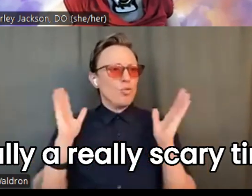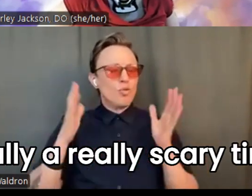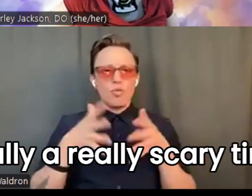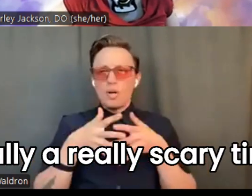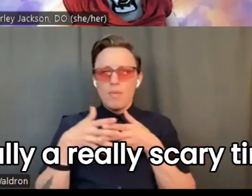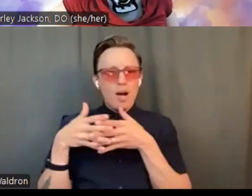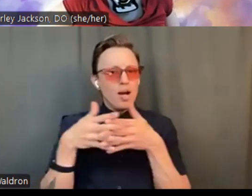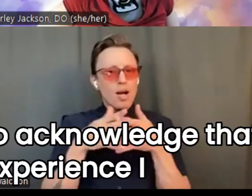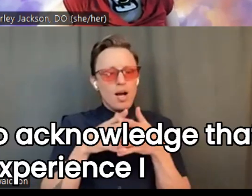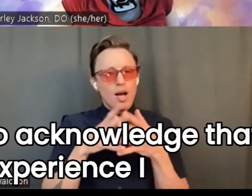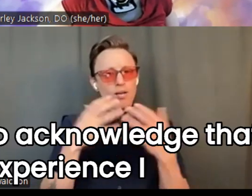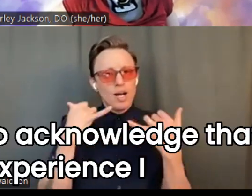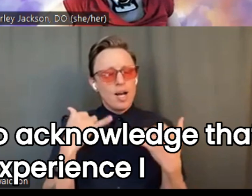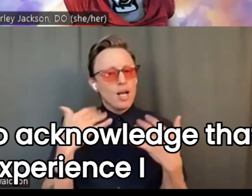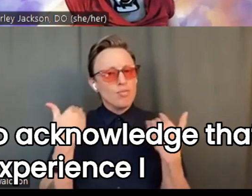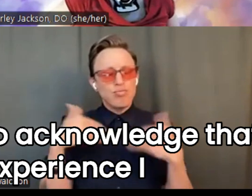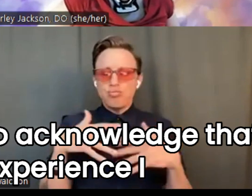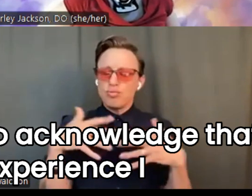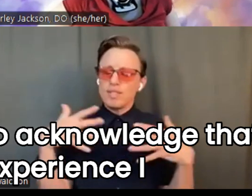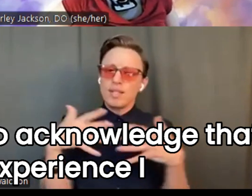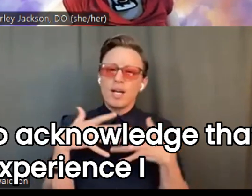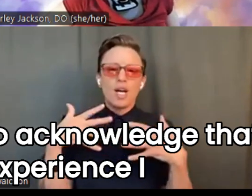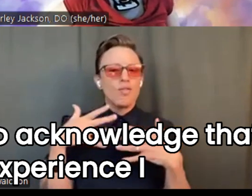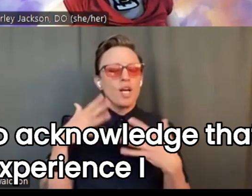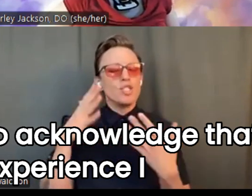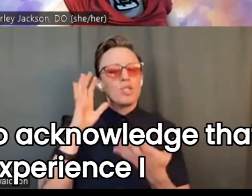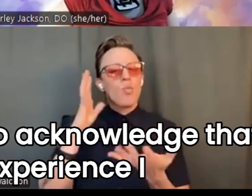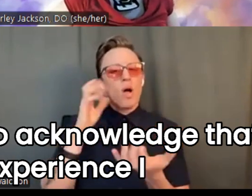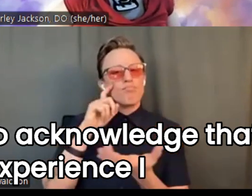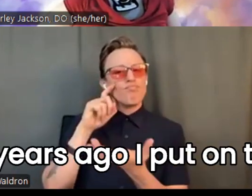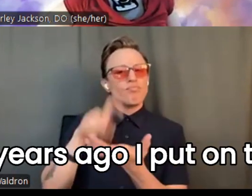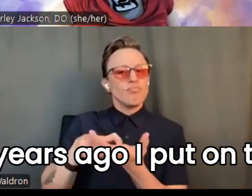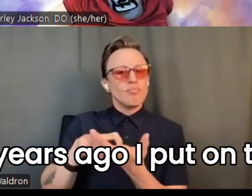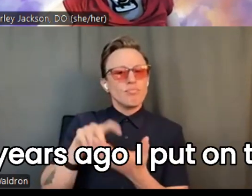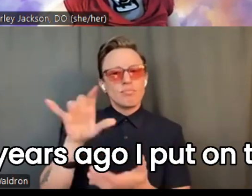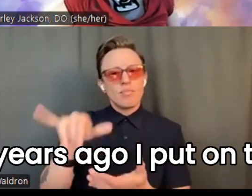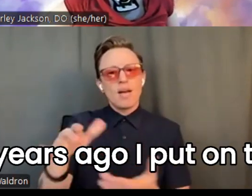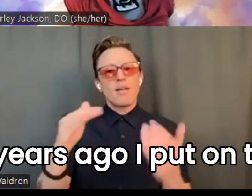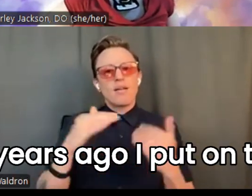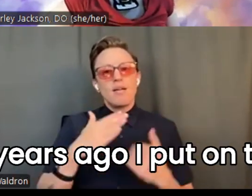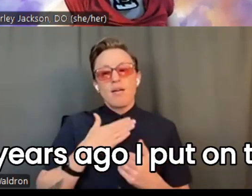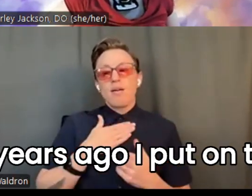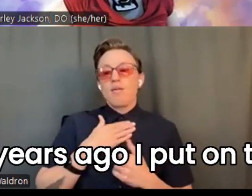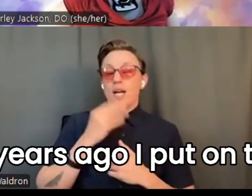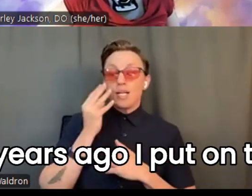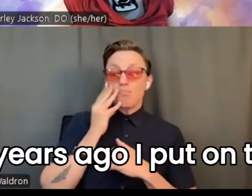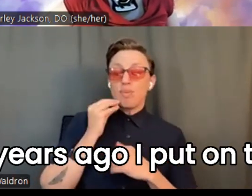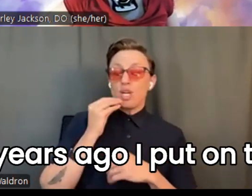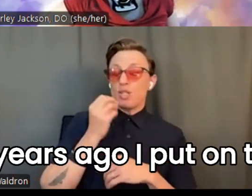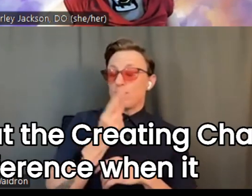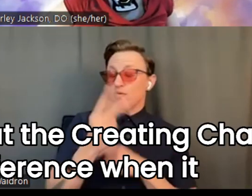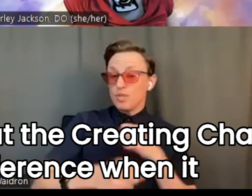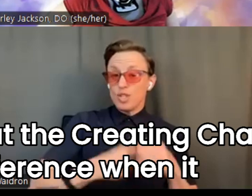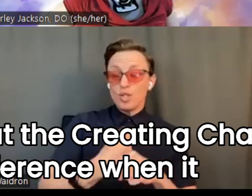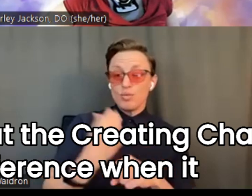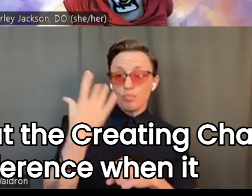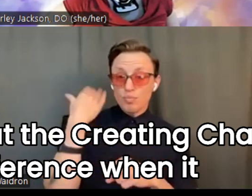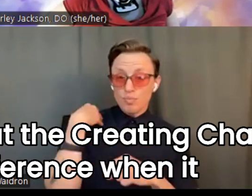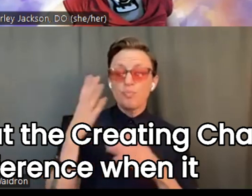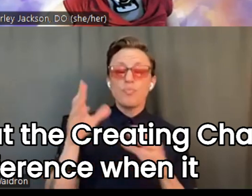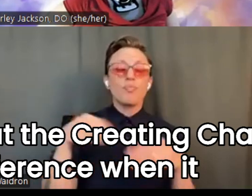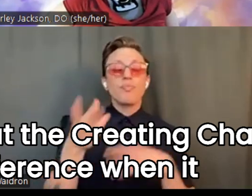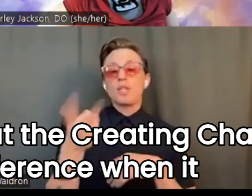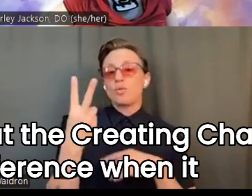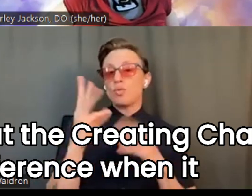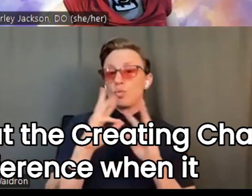scary time. So I just wanted to acknowledge that. One experience I had a few years ago, I put on 2 workshops at